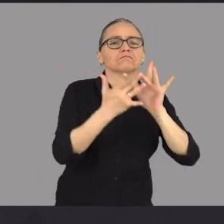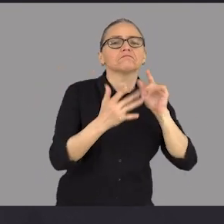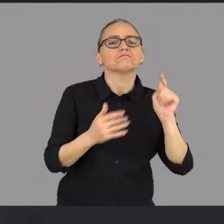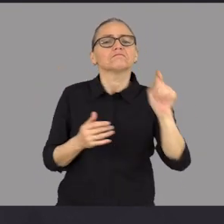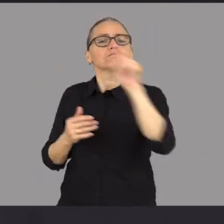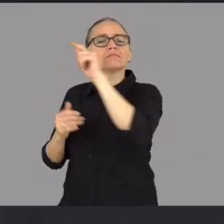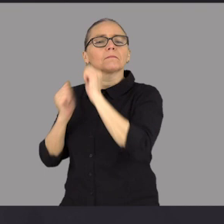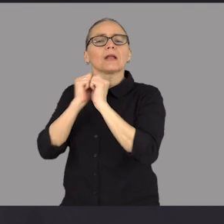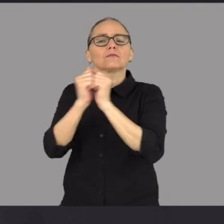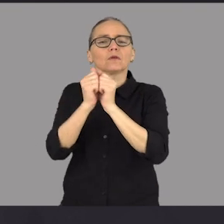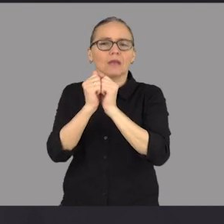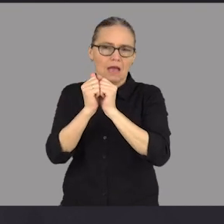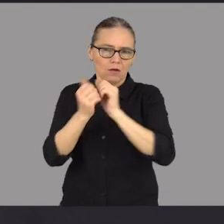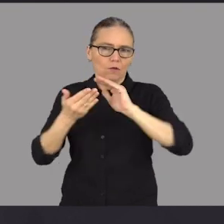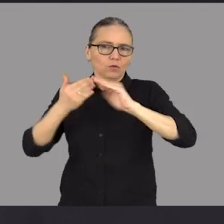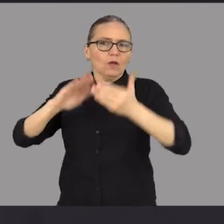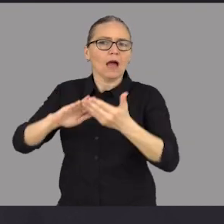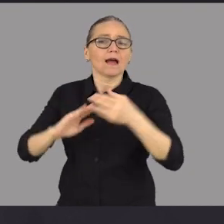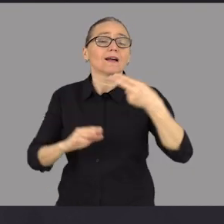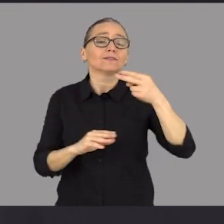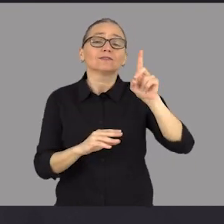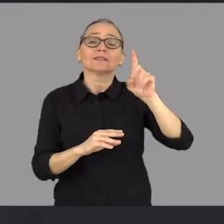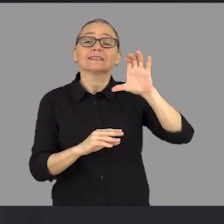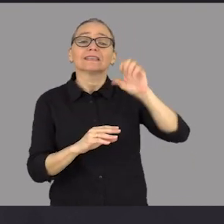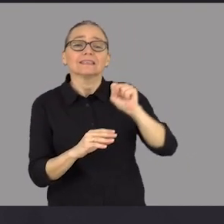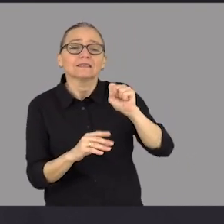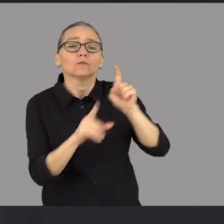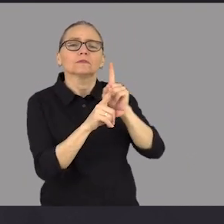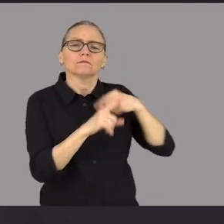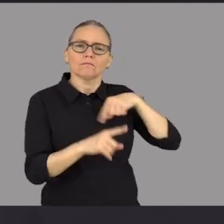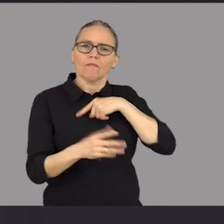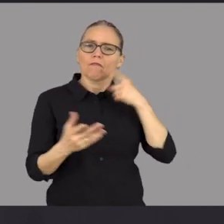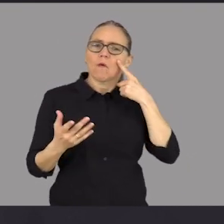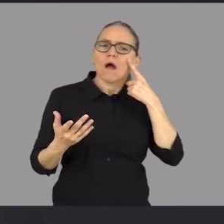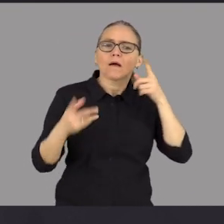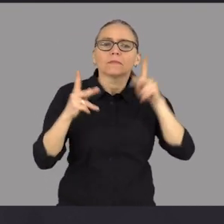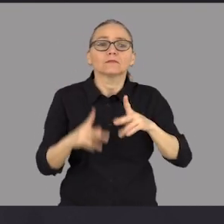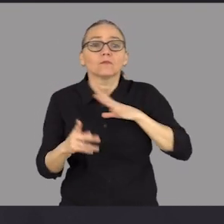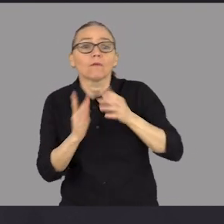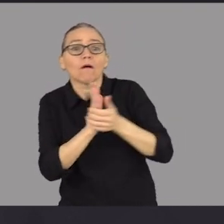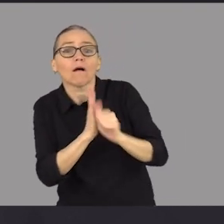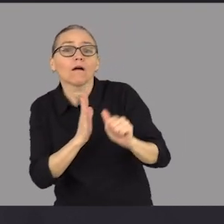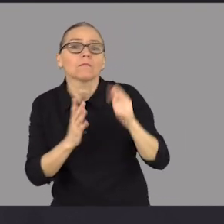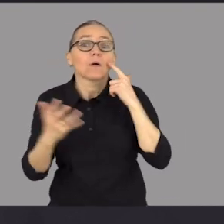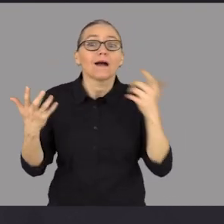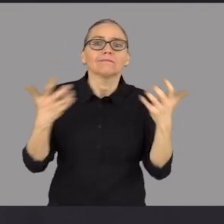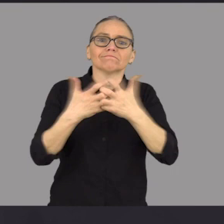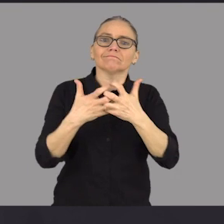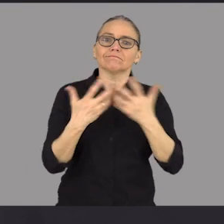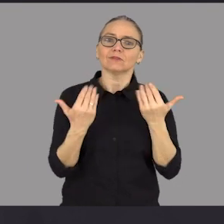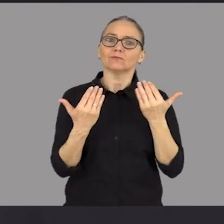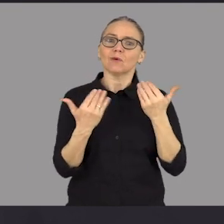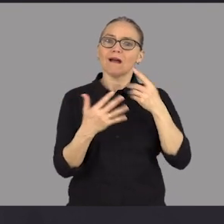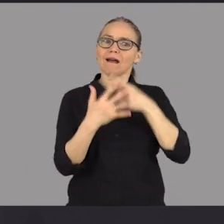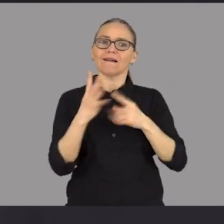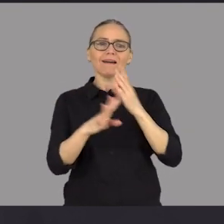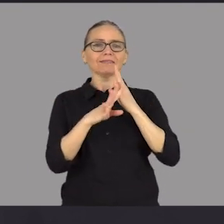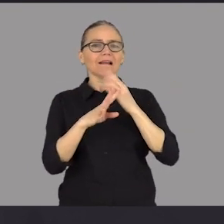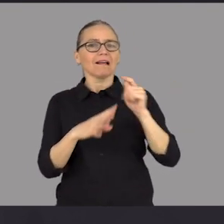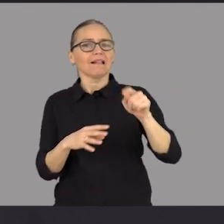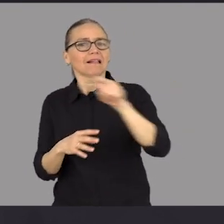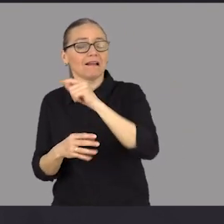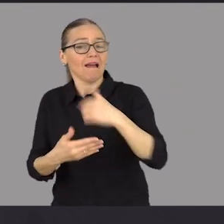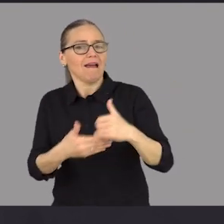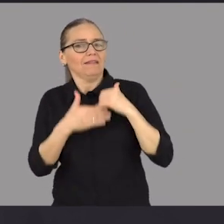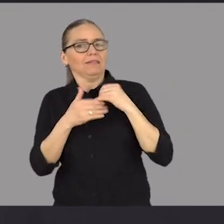Depending on the job opening that we have, we will talk to our community partners, HDCS, and see if they have any clients with skills that